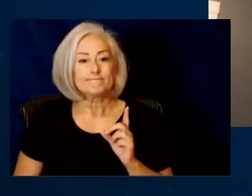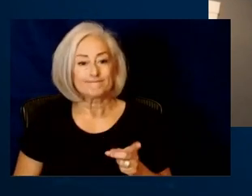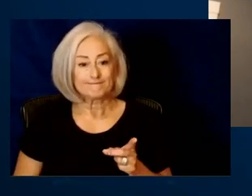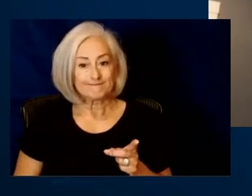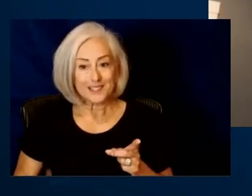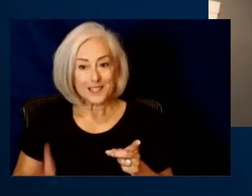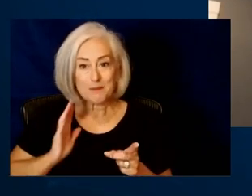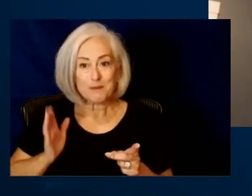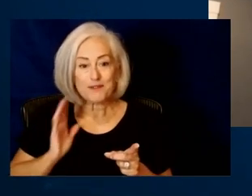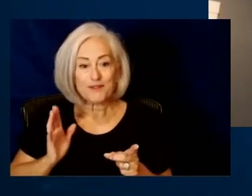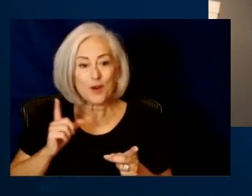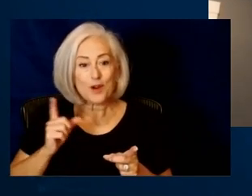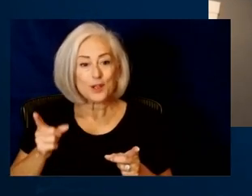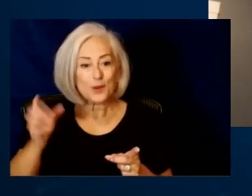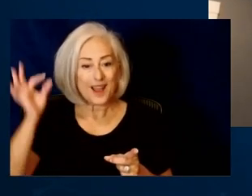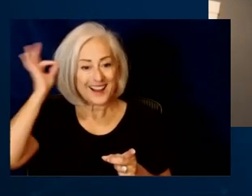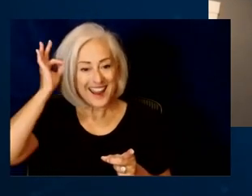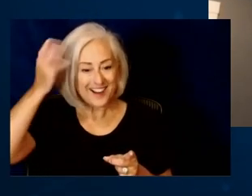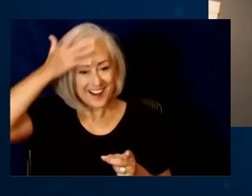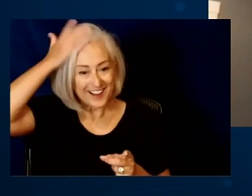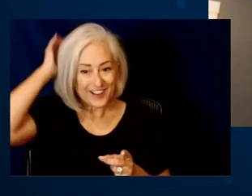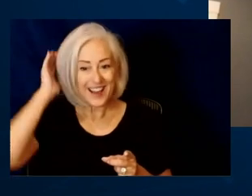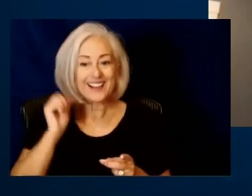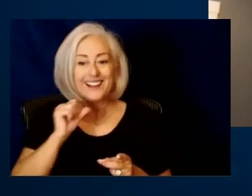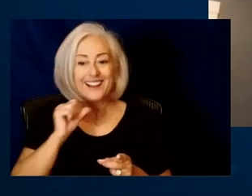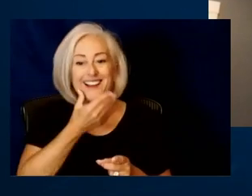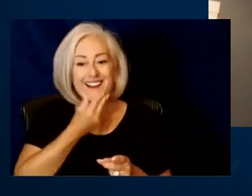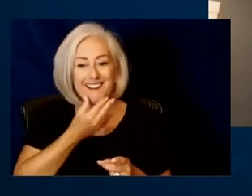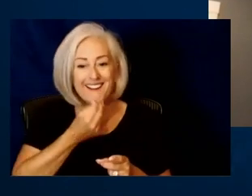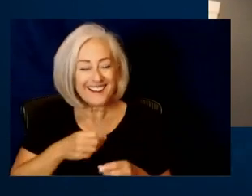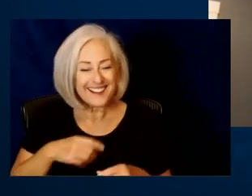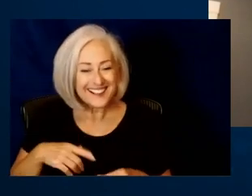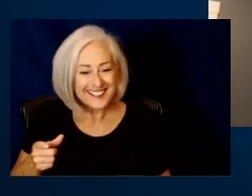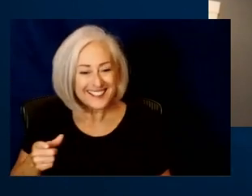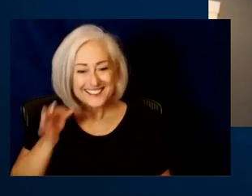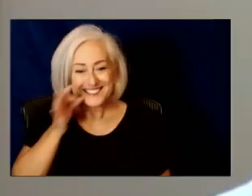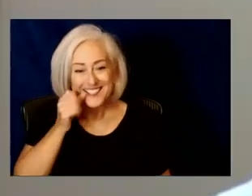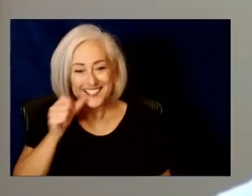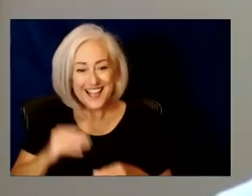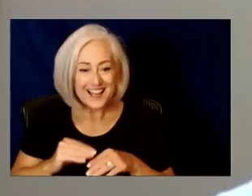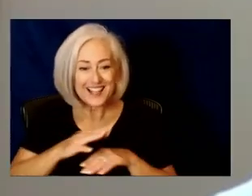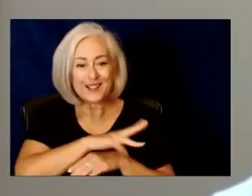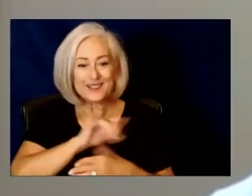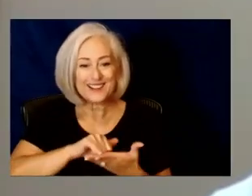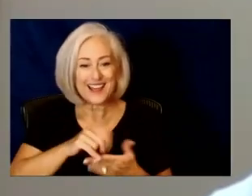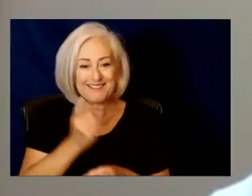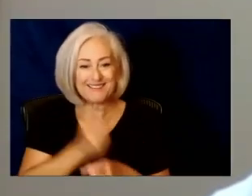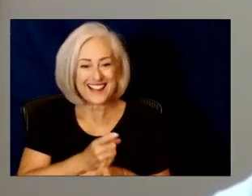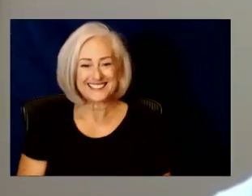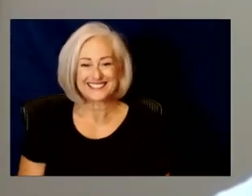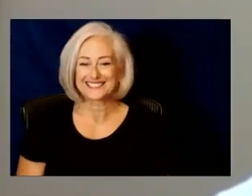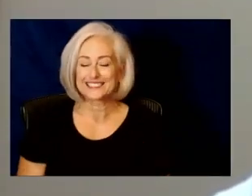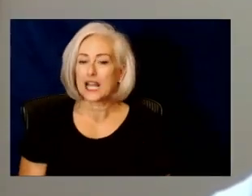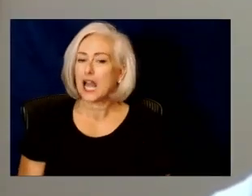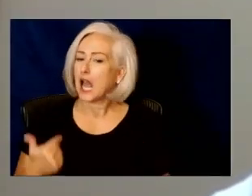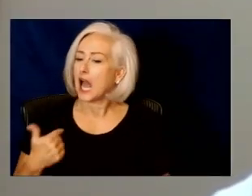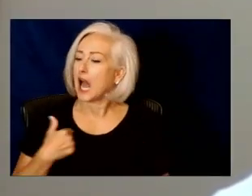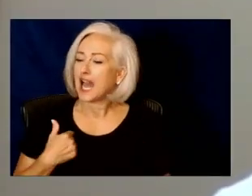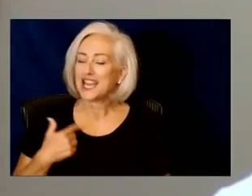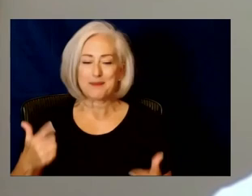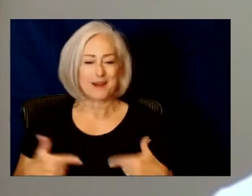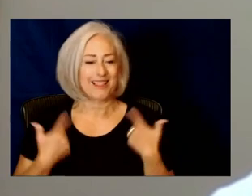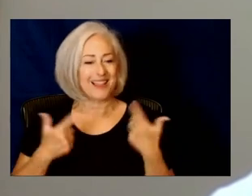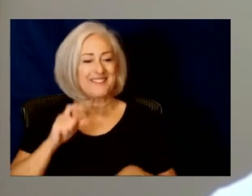chin. There's no chance that cannabis or smoking had any contribution to that, right? I am a lifetime, like you,